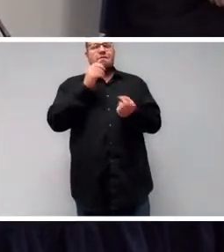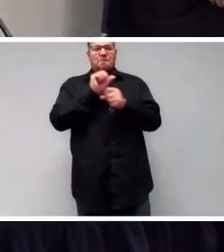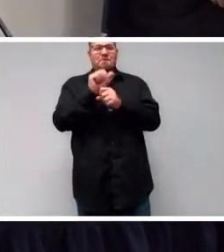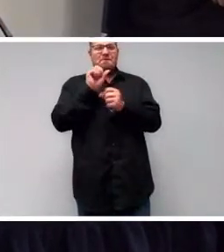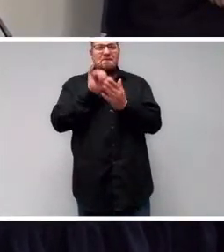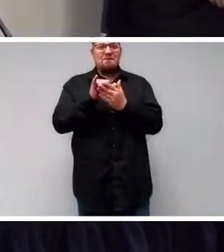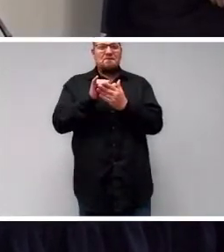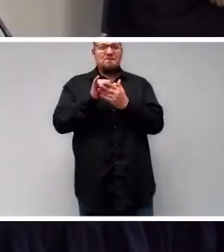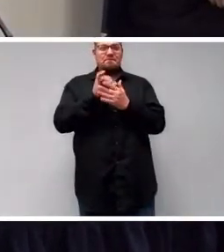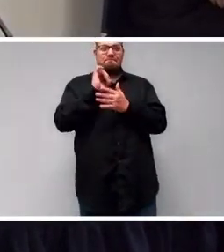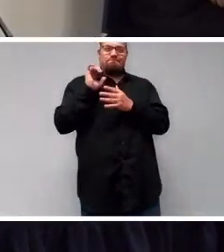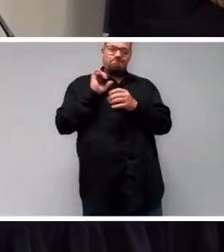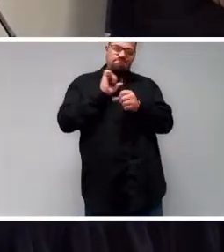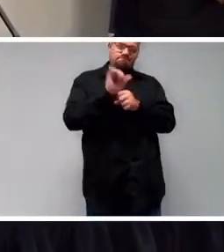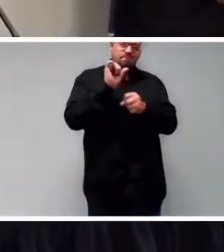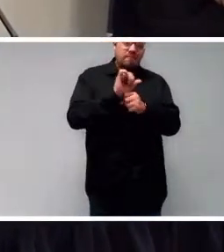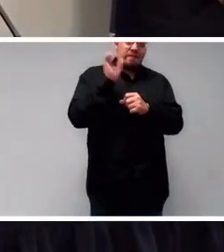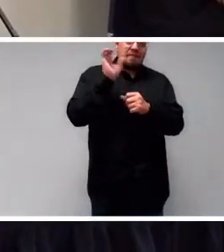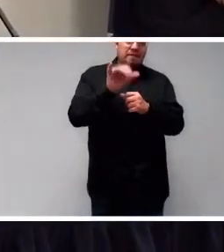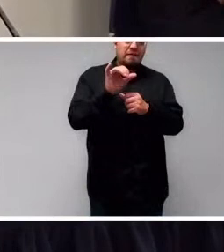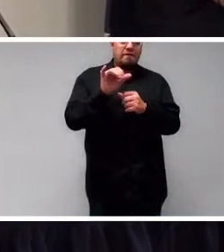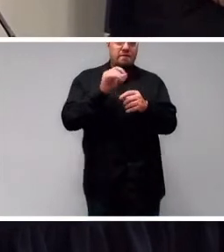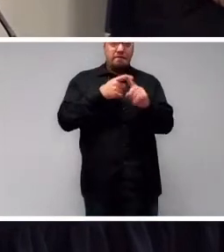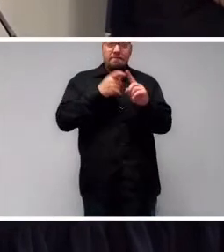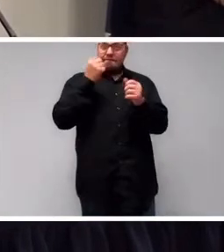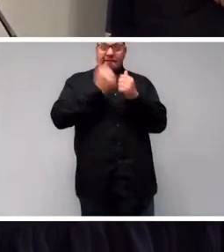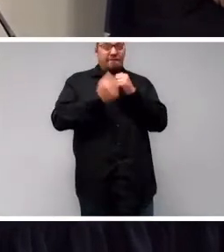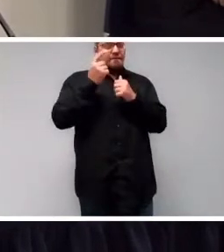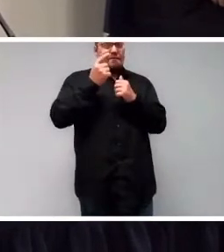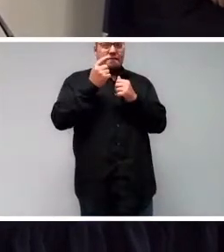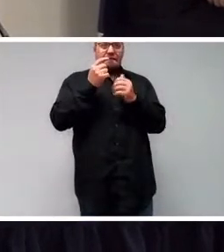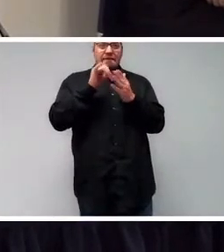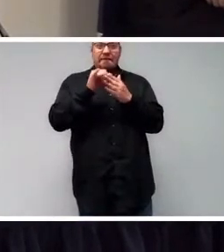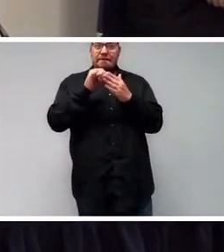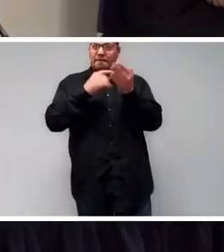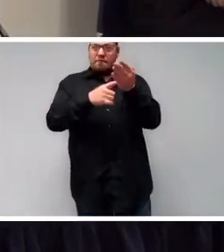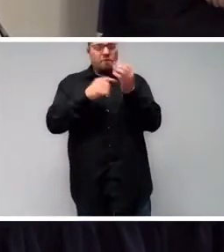into this from all the parties, the discussions, from the lawyers,